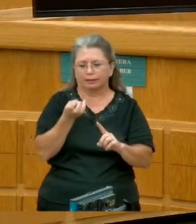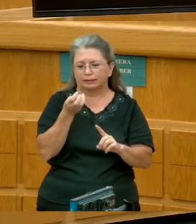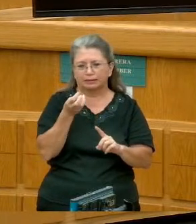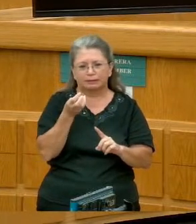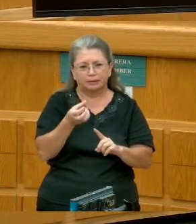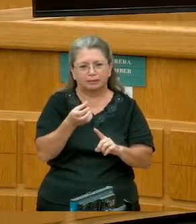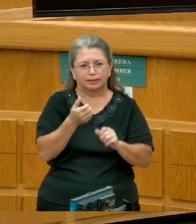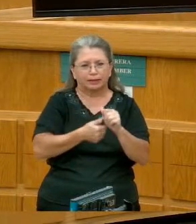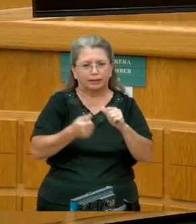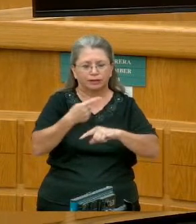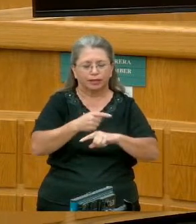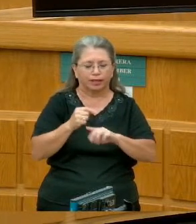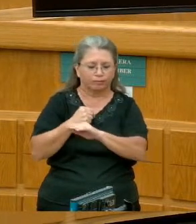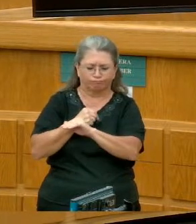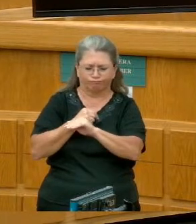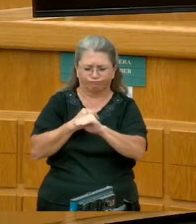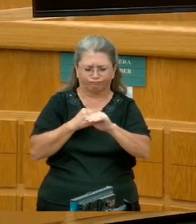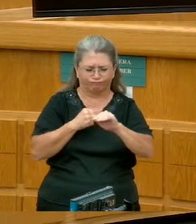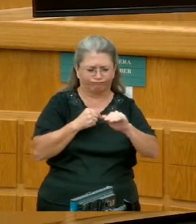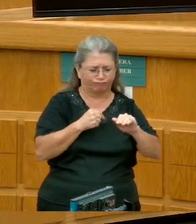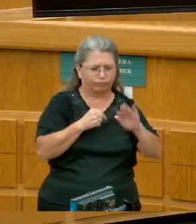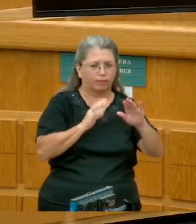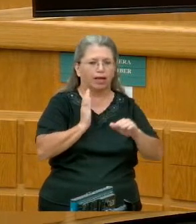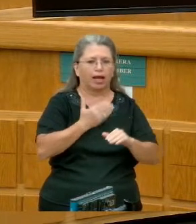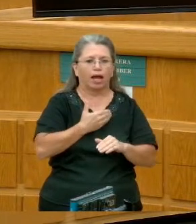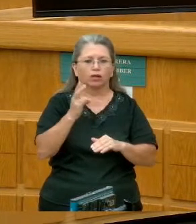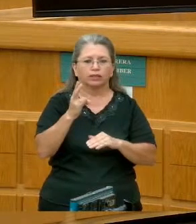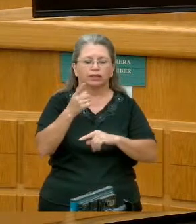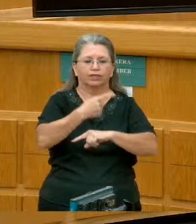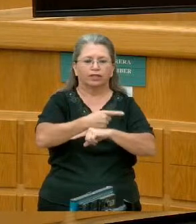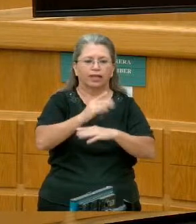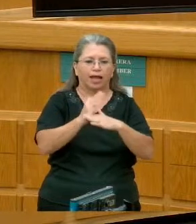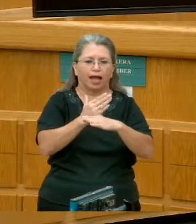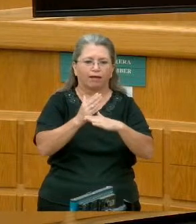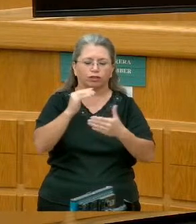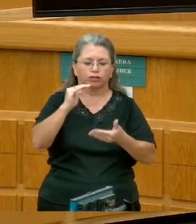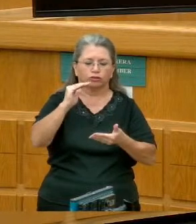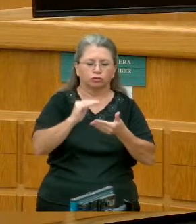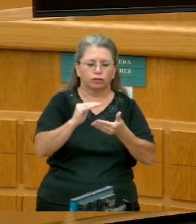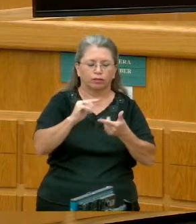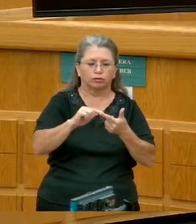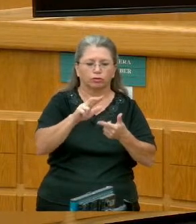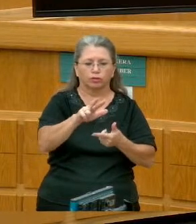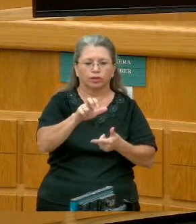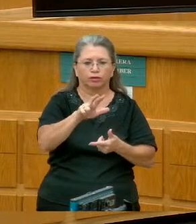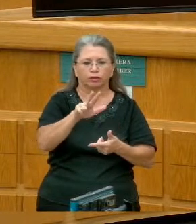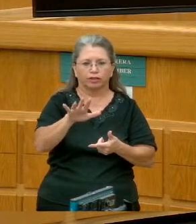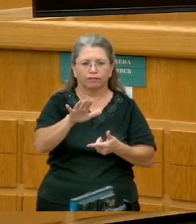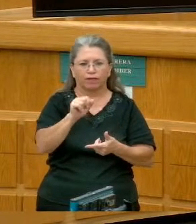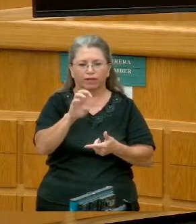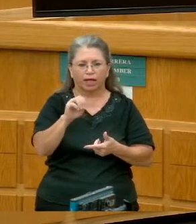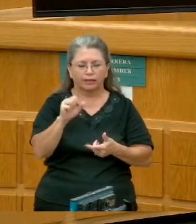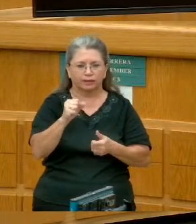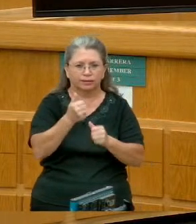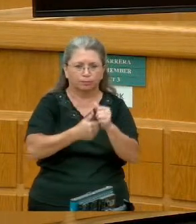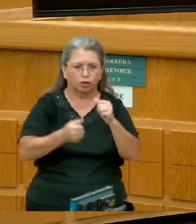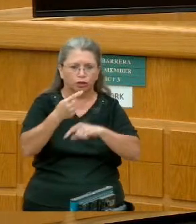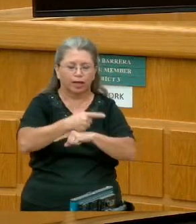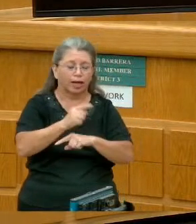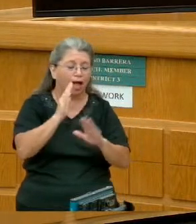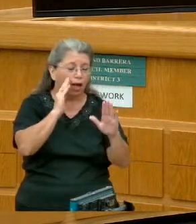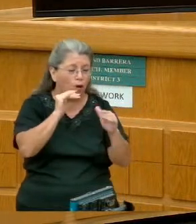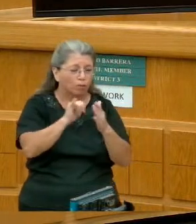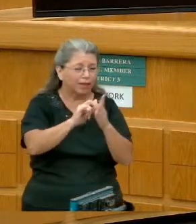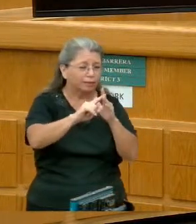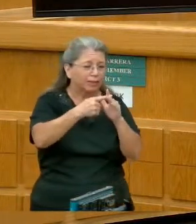That 7-day average is dropping a little bit to 335 cases. And so we hope that's the beginning of the turn. We can't let our guard